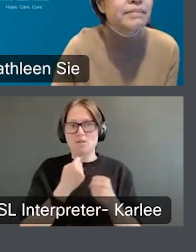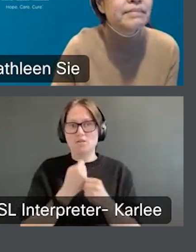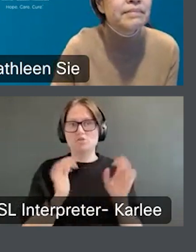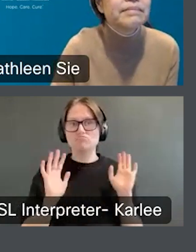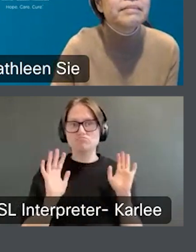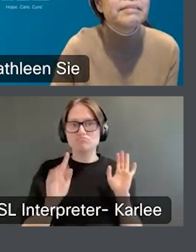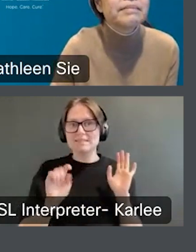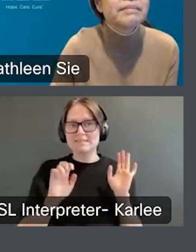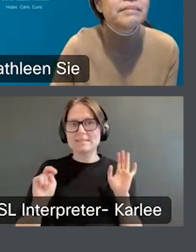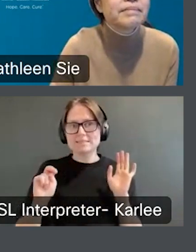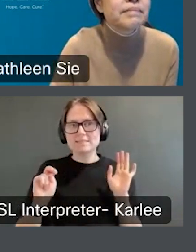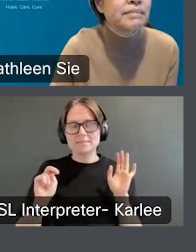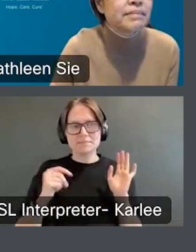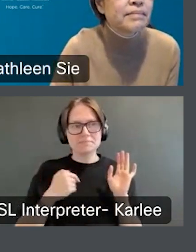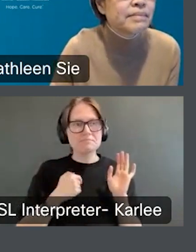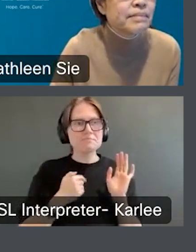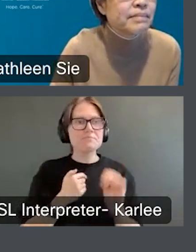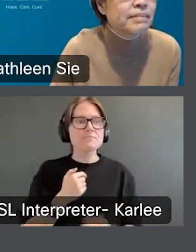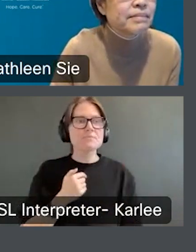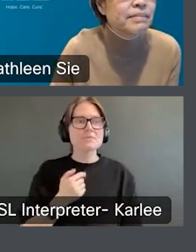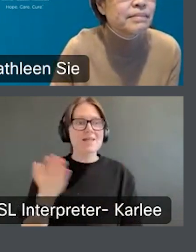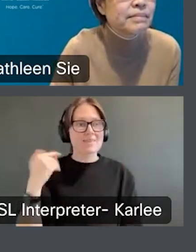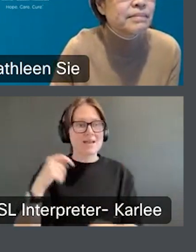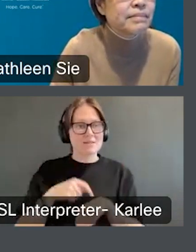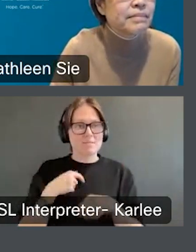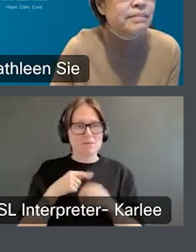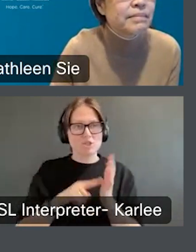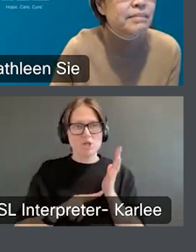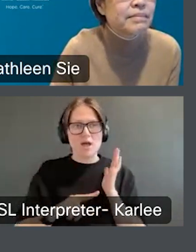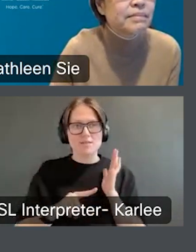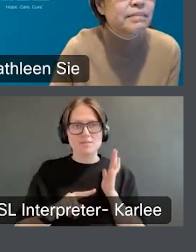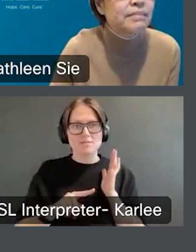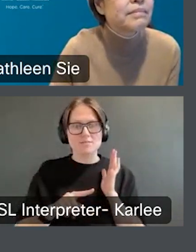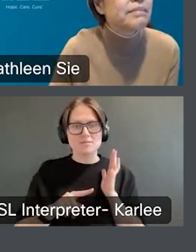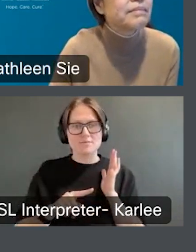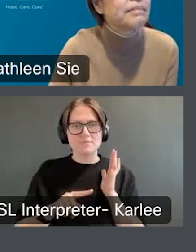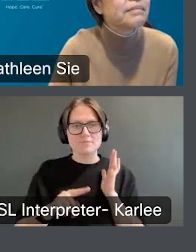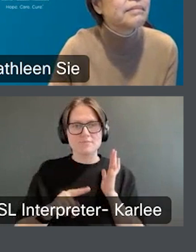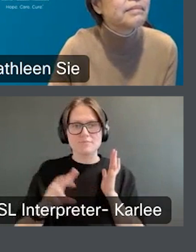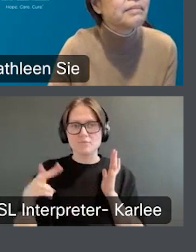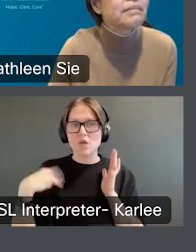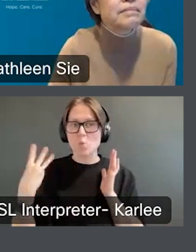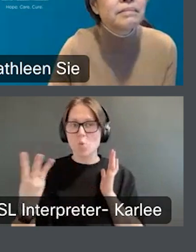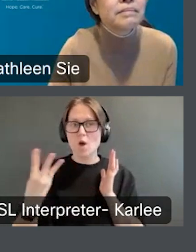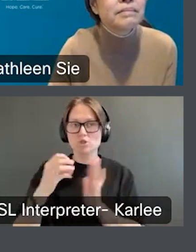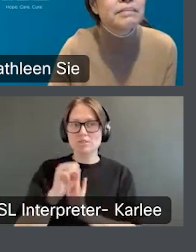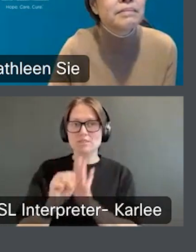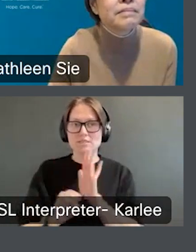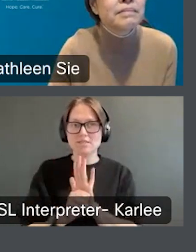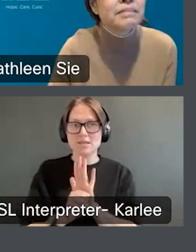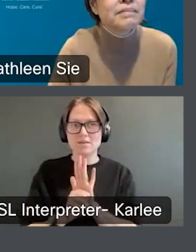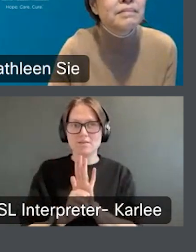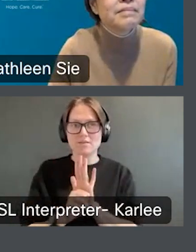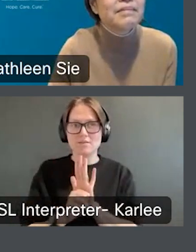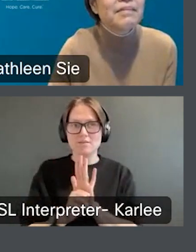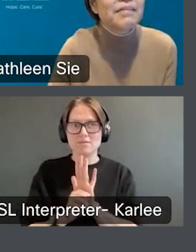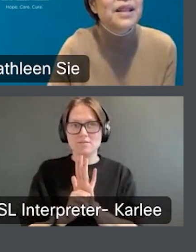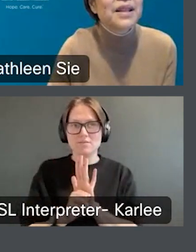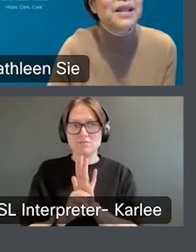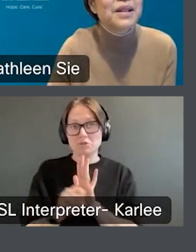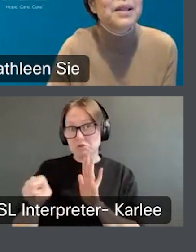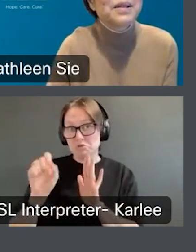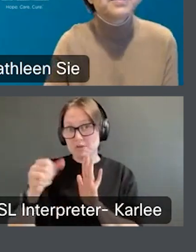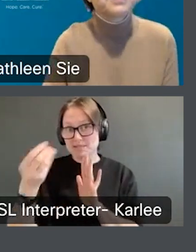And the last time I checked, I think in Washington State, it was like, you can tell me, but it